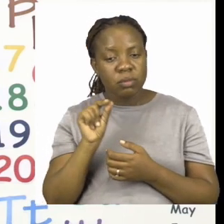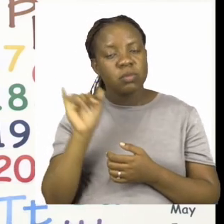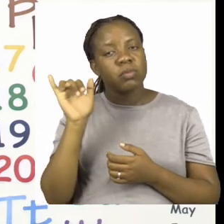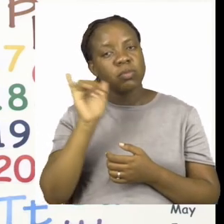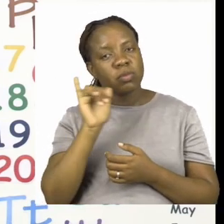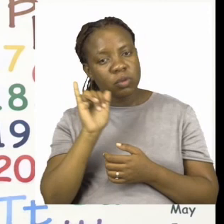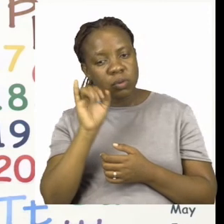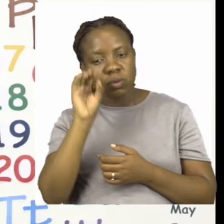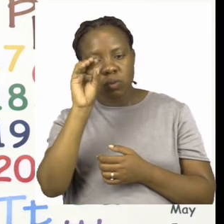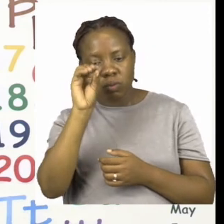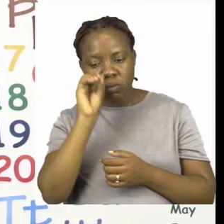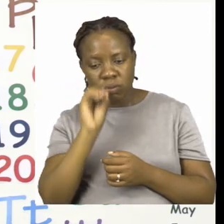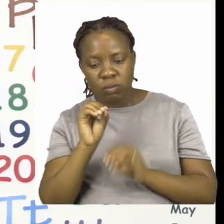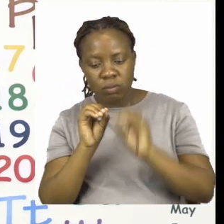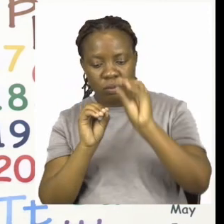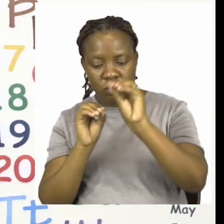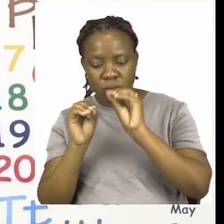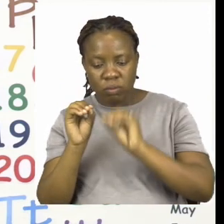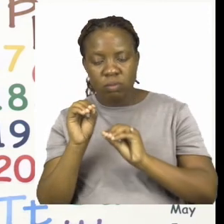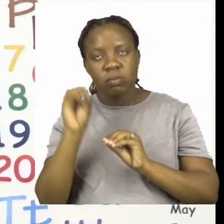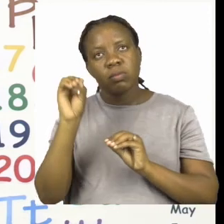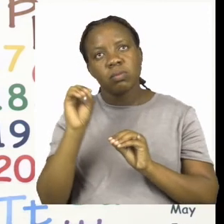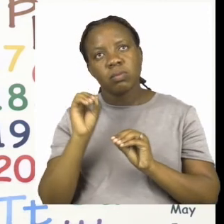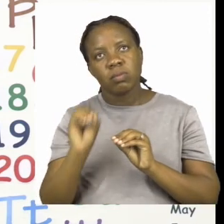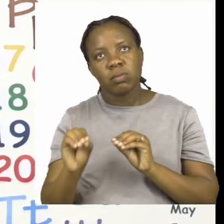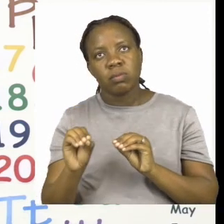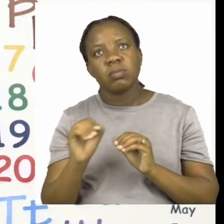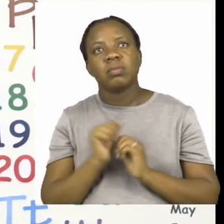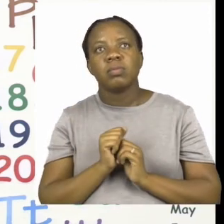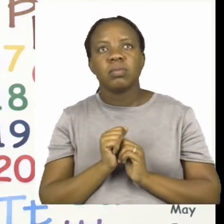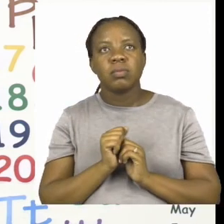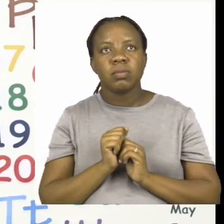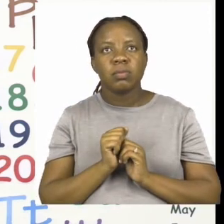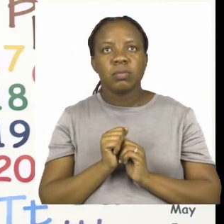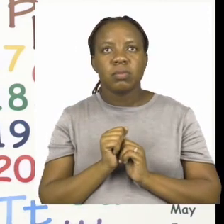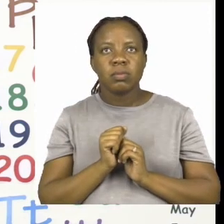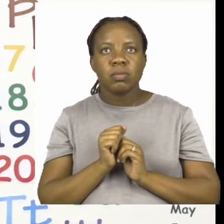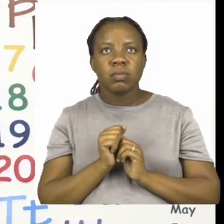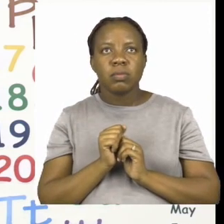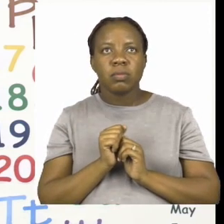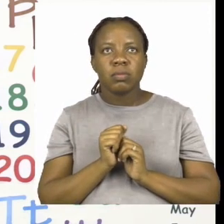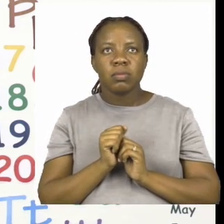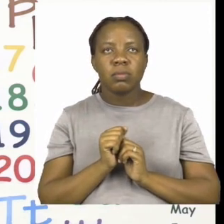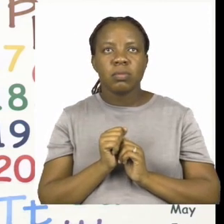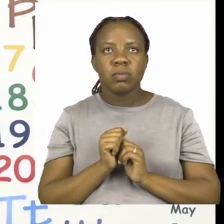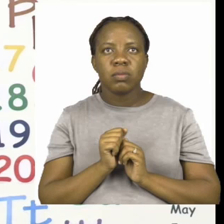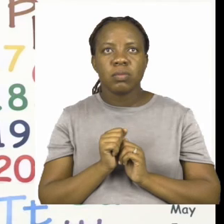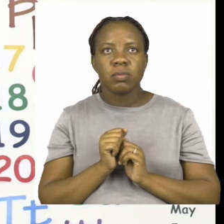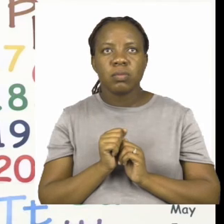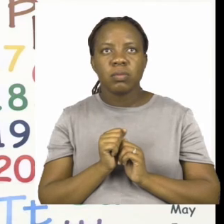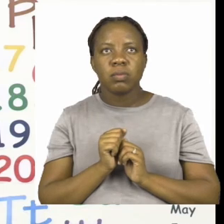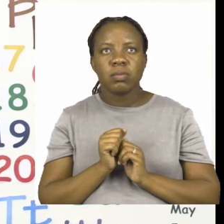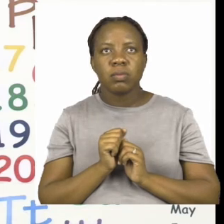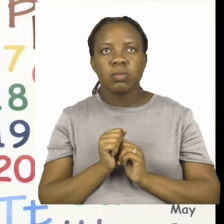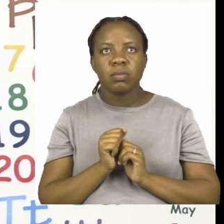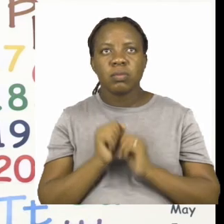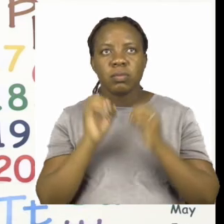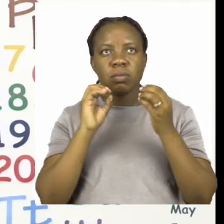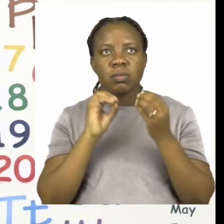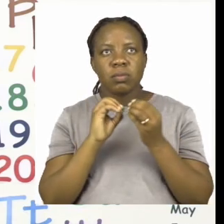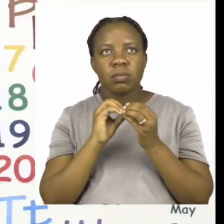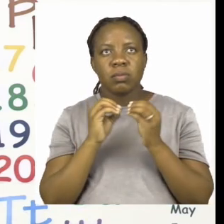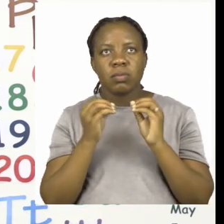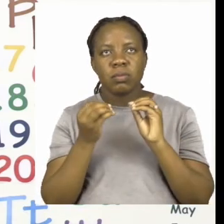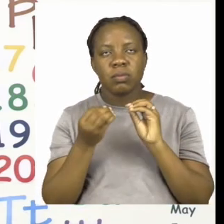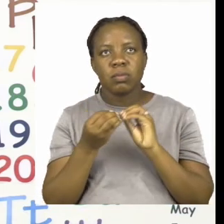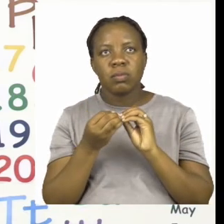them in to complete all the other sentences. And then at number 7,